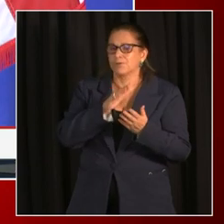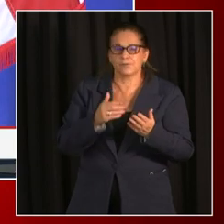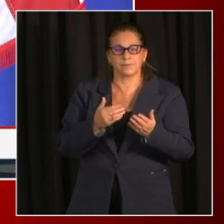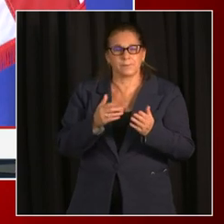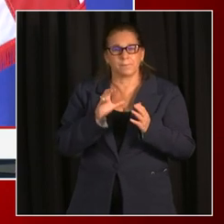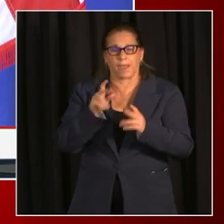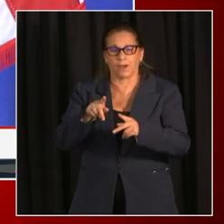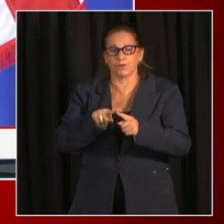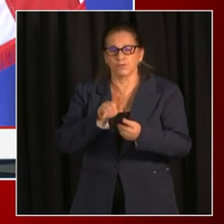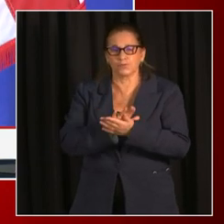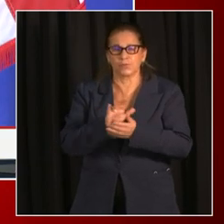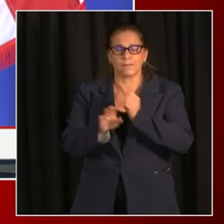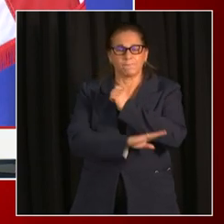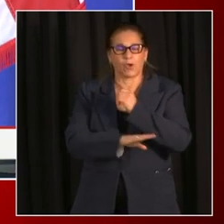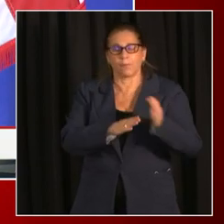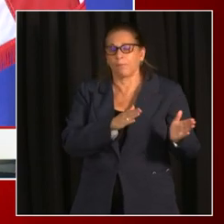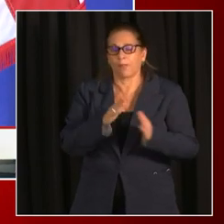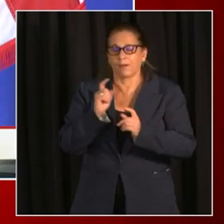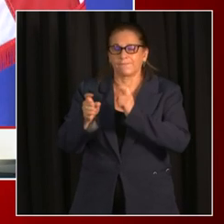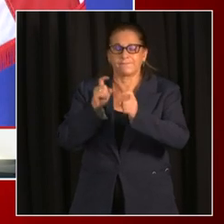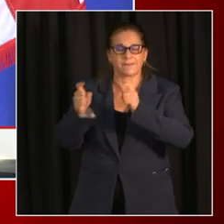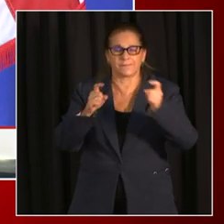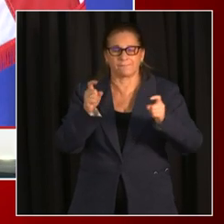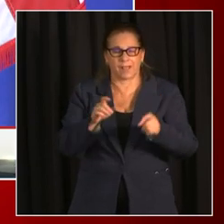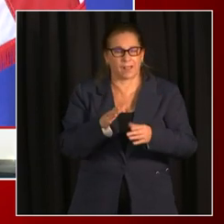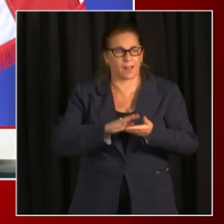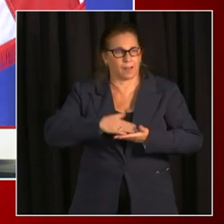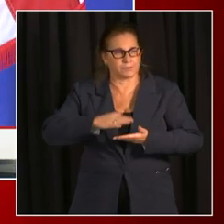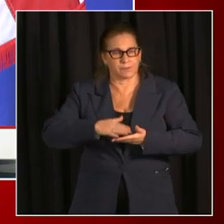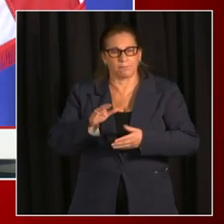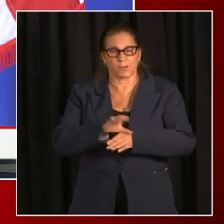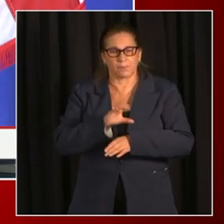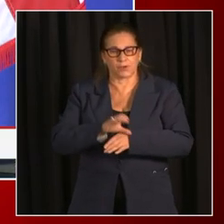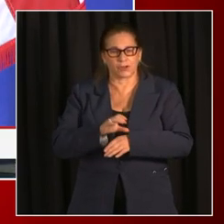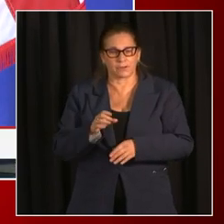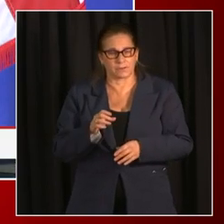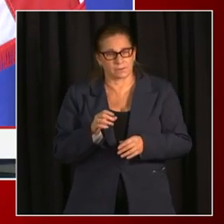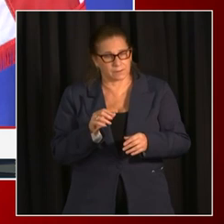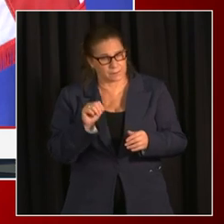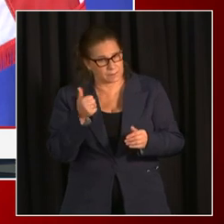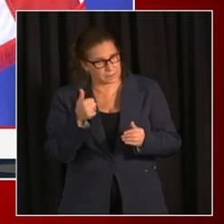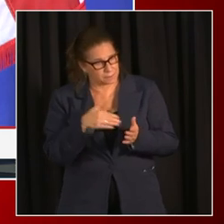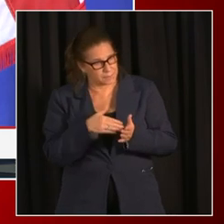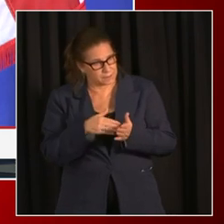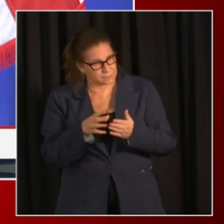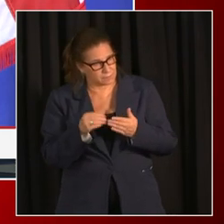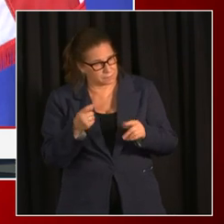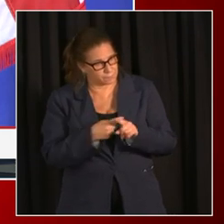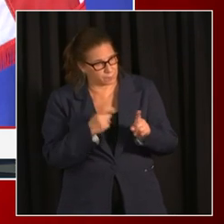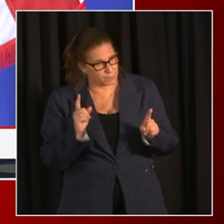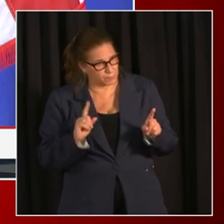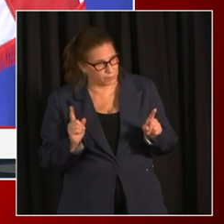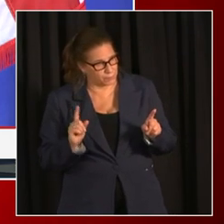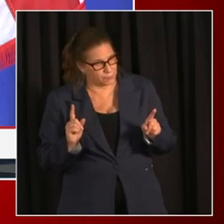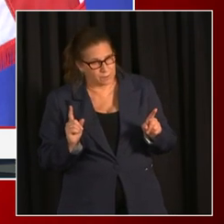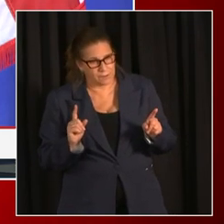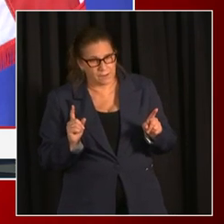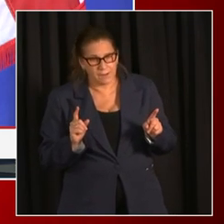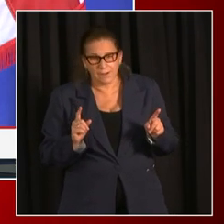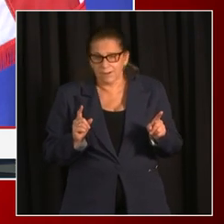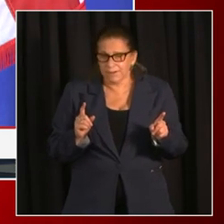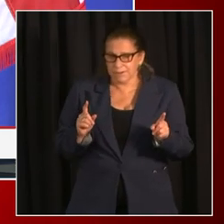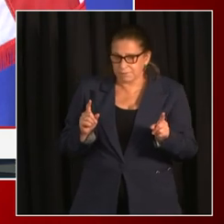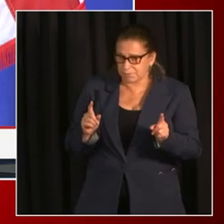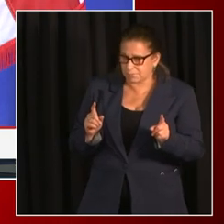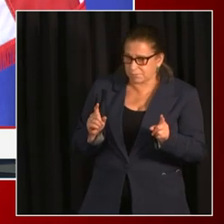going to continue on that plan. Okay, so you don't know where the new $10 million is coming from? It's coming. It can only come